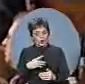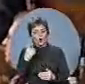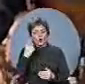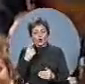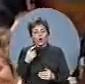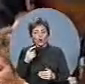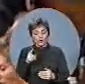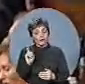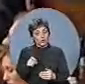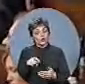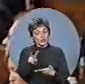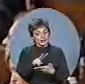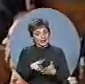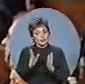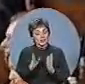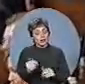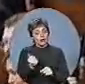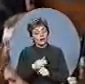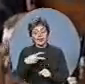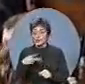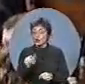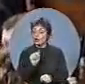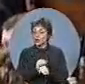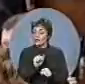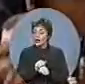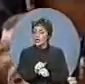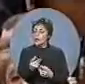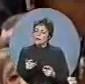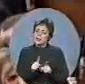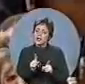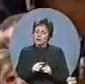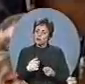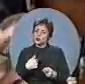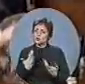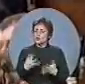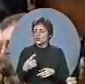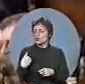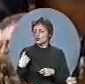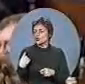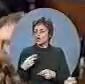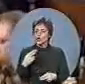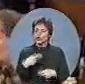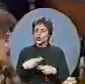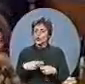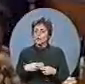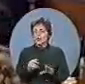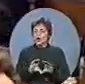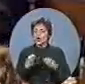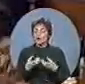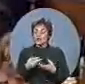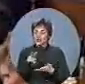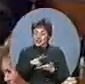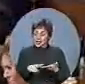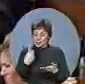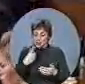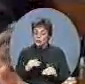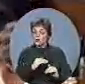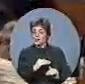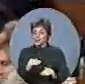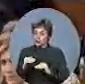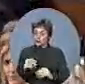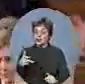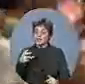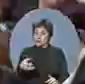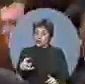Mr. Speaker, we have just appointed a review panel to look at railway safety in the country. So we're acting, and they're not doing